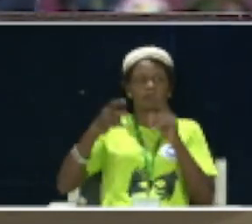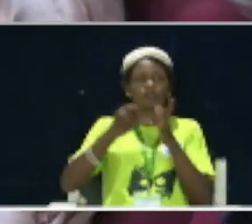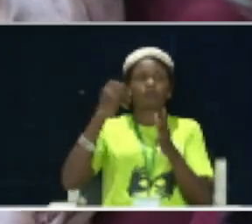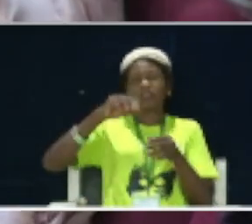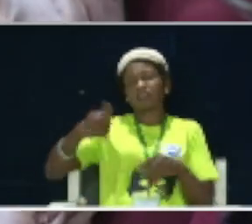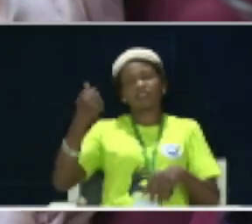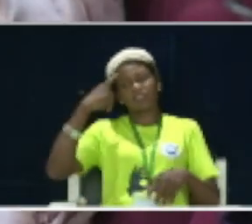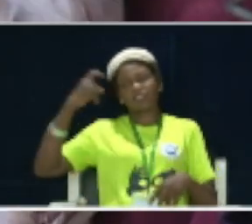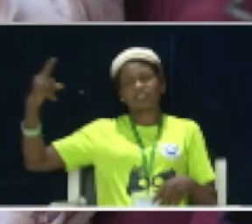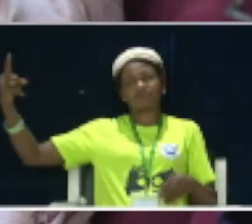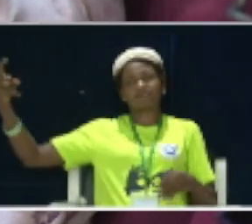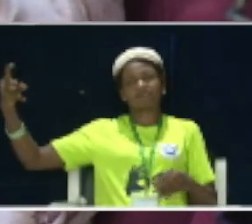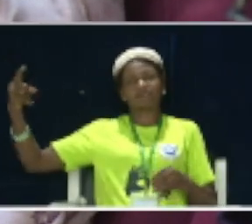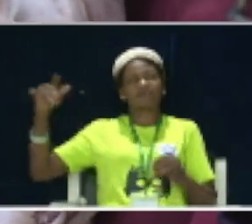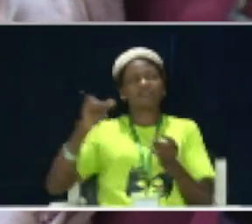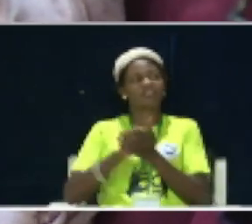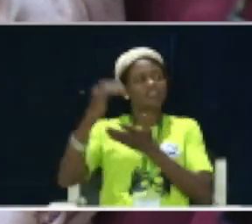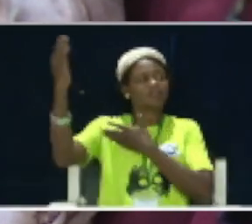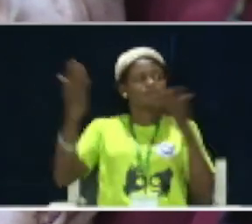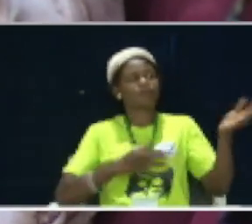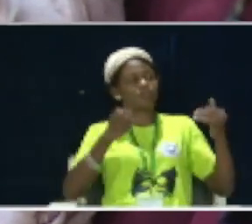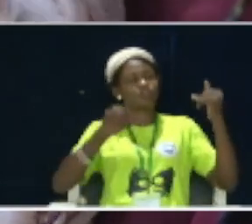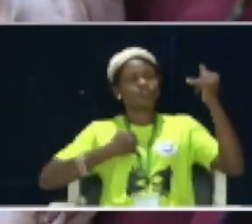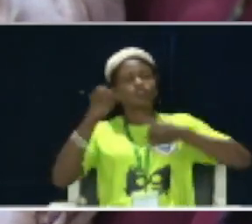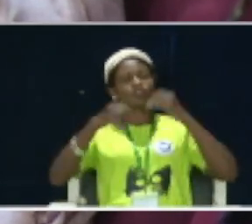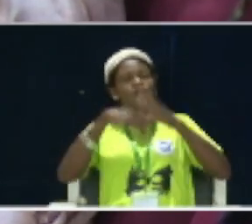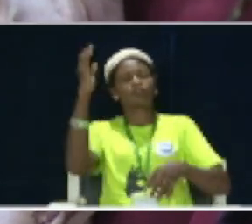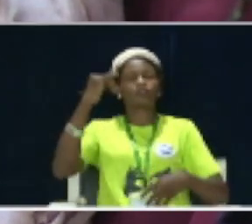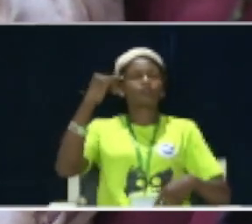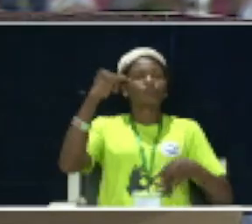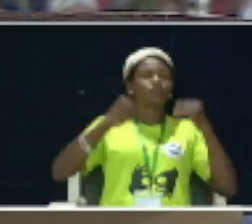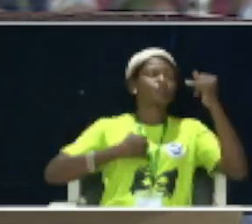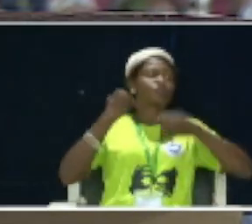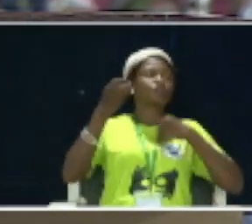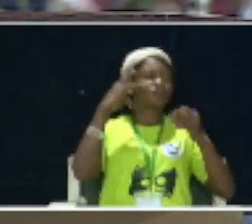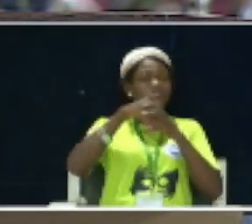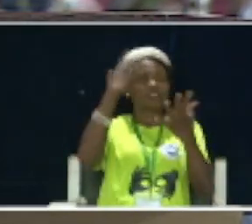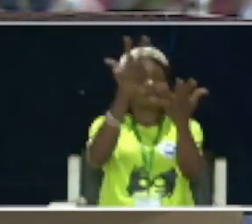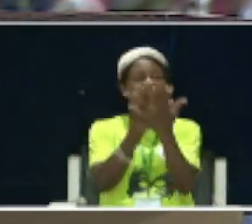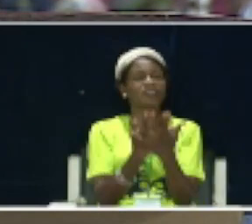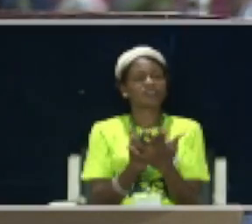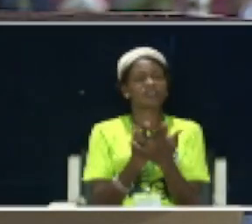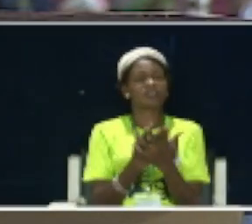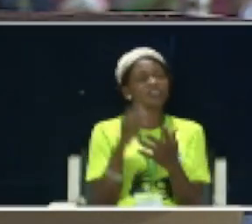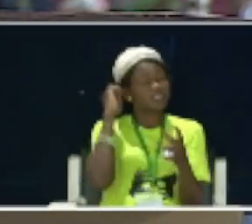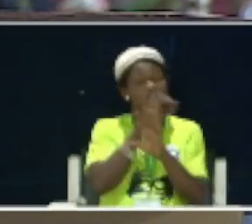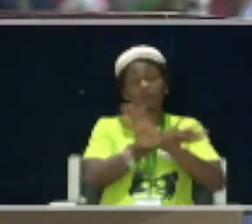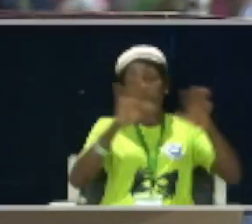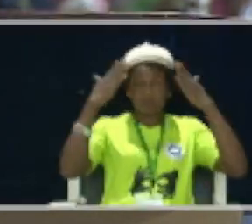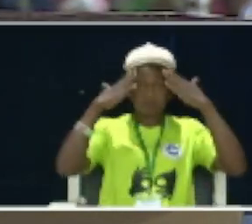dream that bailed Joseph out. Joseph was in the prison. He didn't